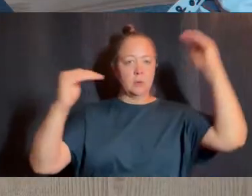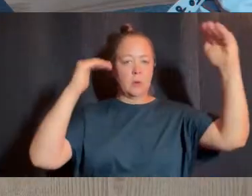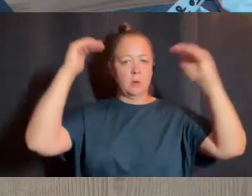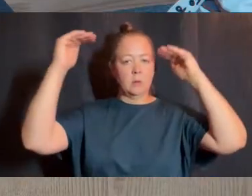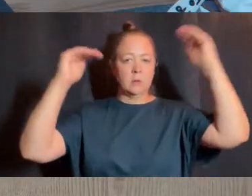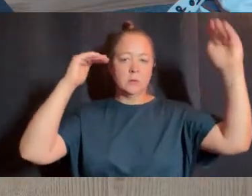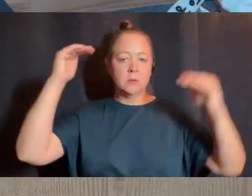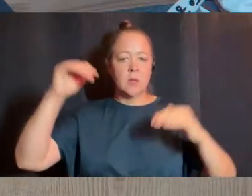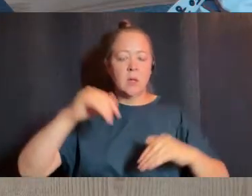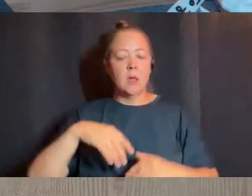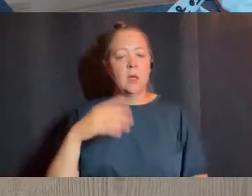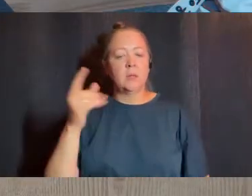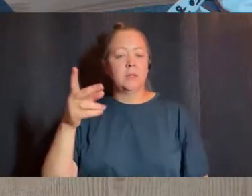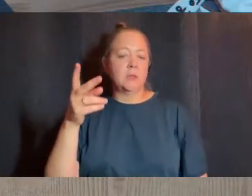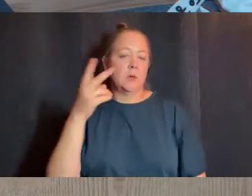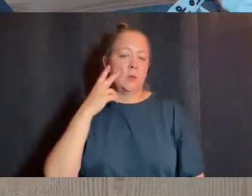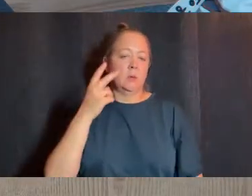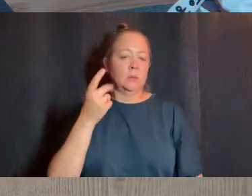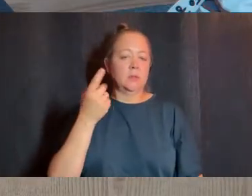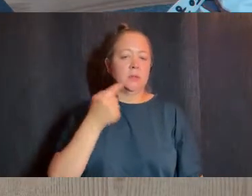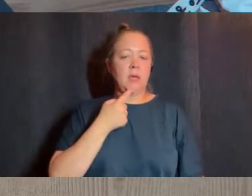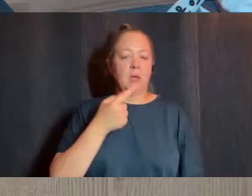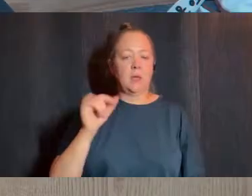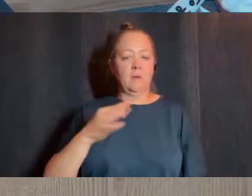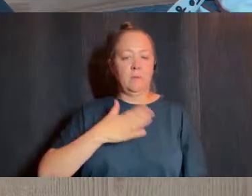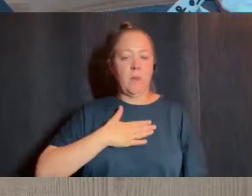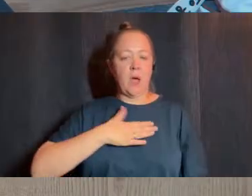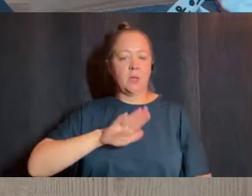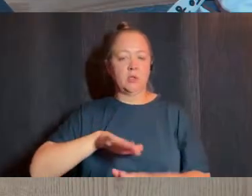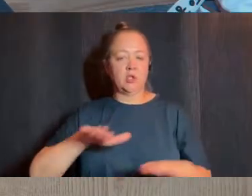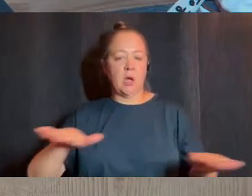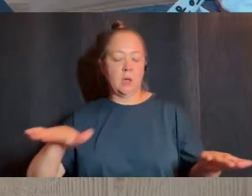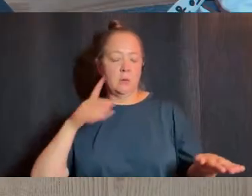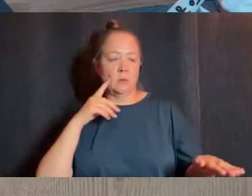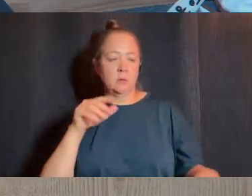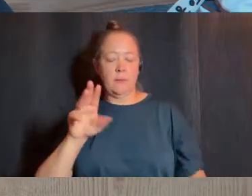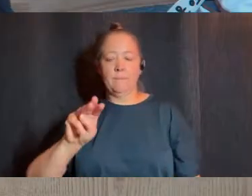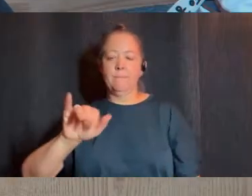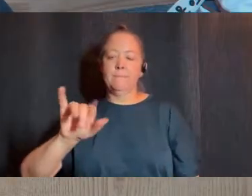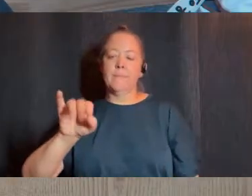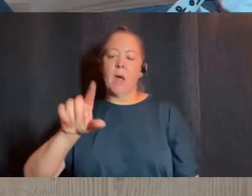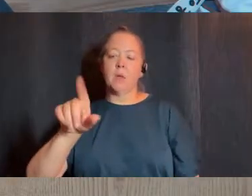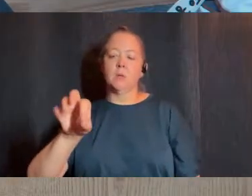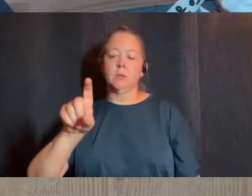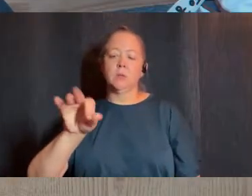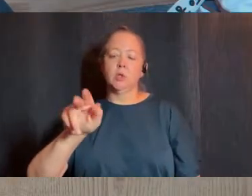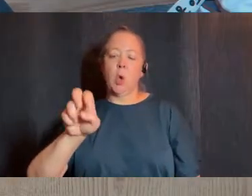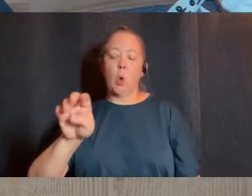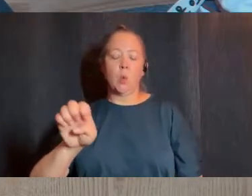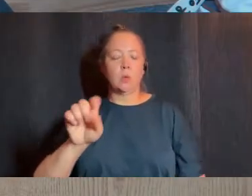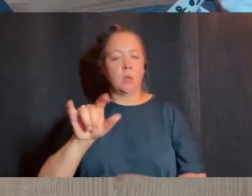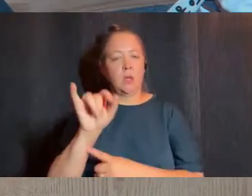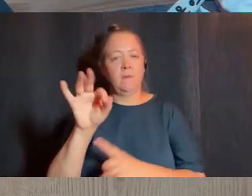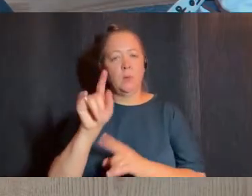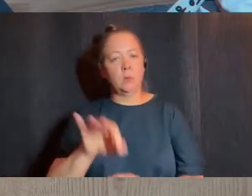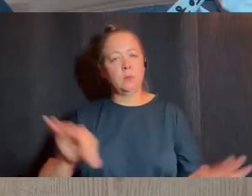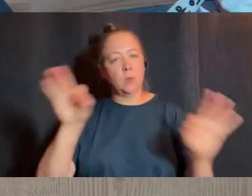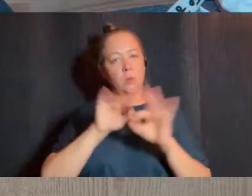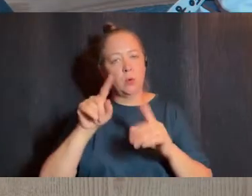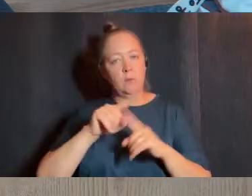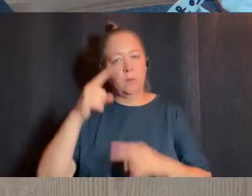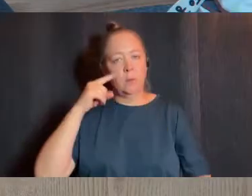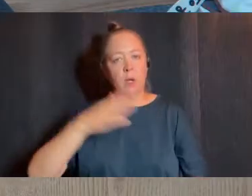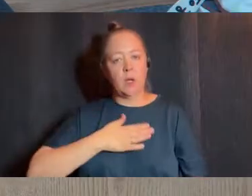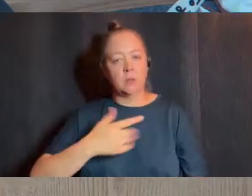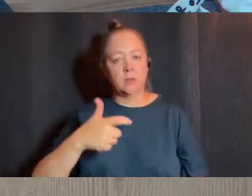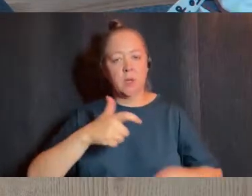was worthy of my time. I'm not the first elected official to be a parent. I will not be the last. I'm not the first person in